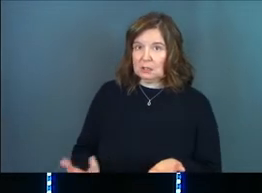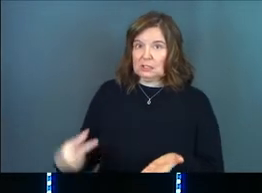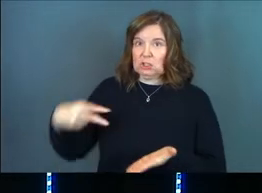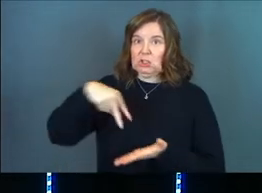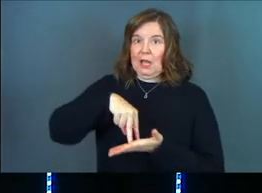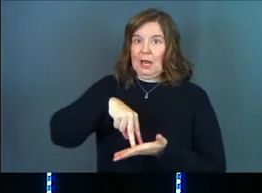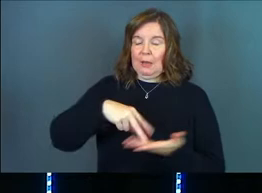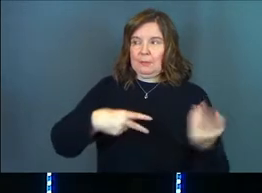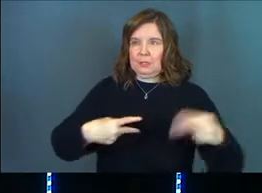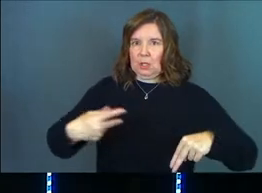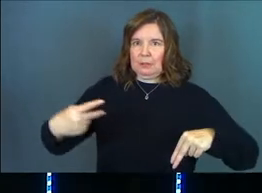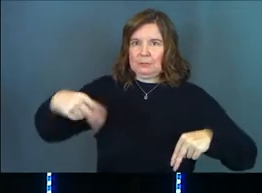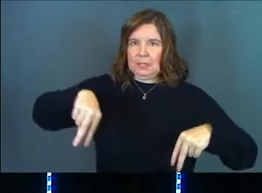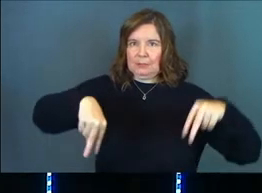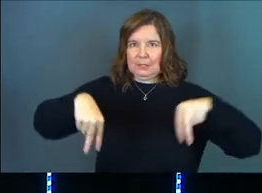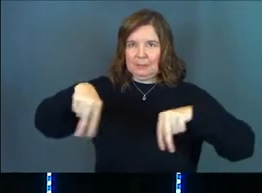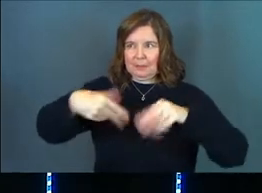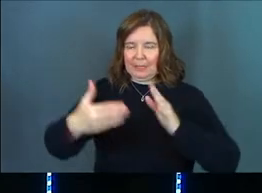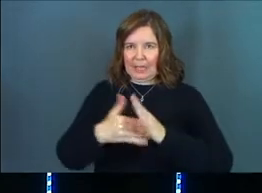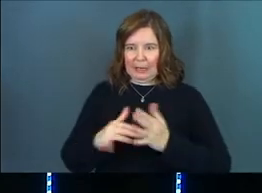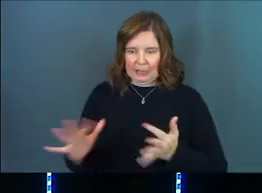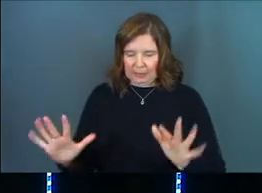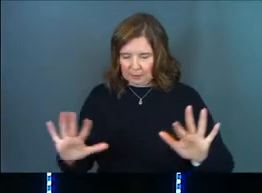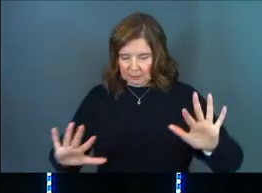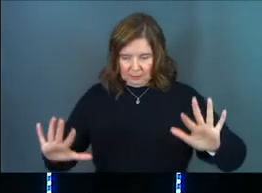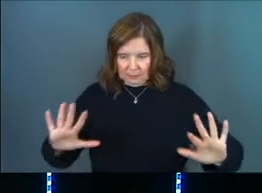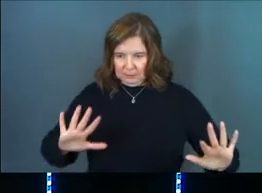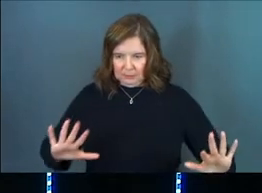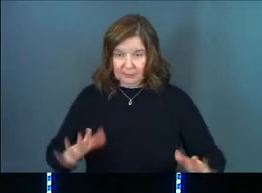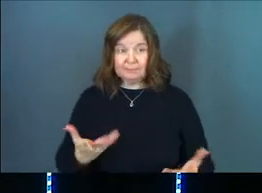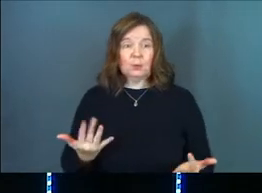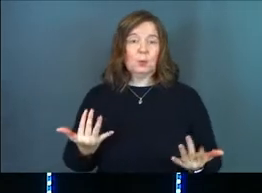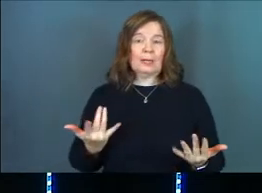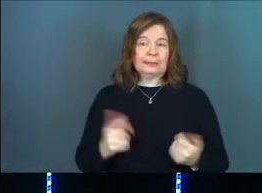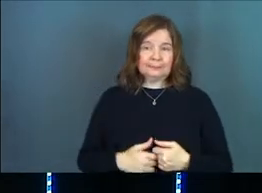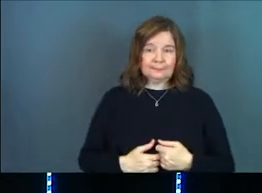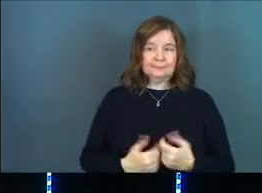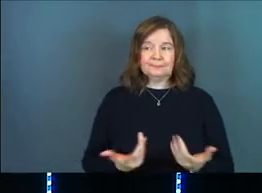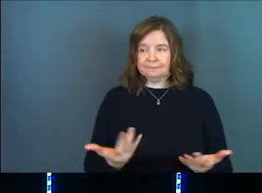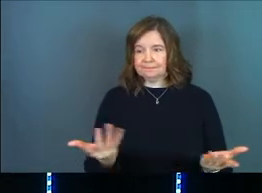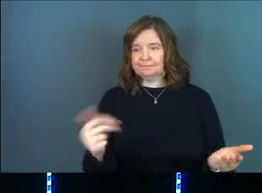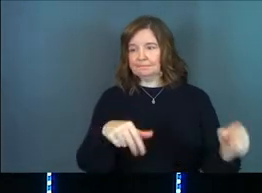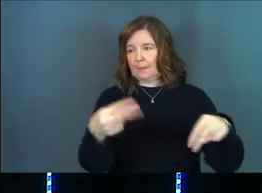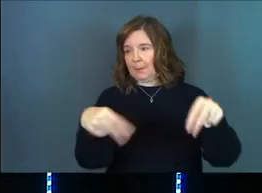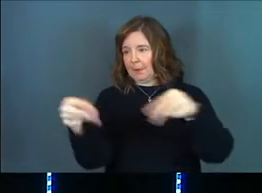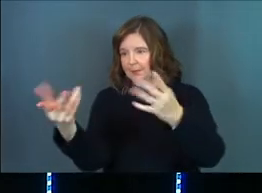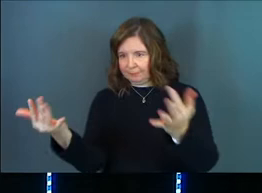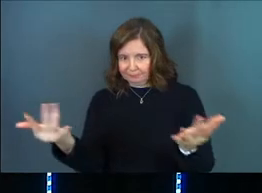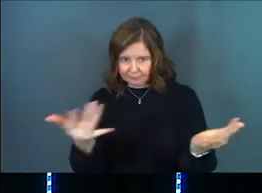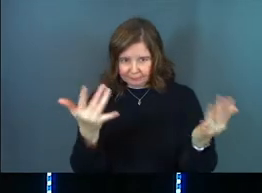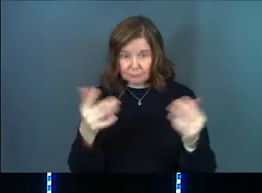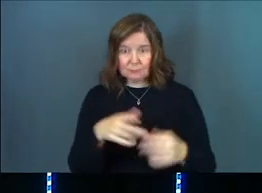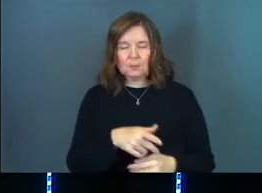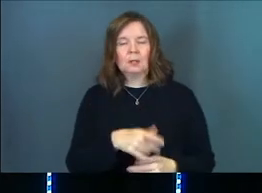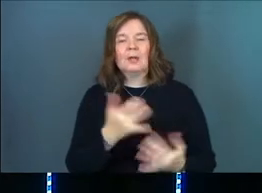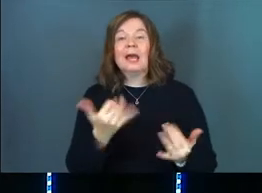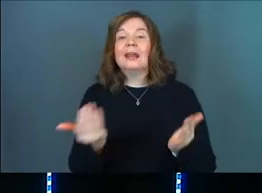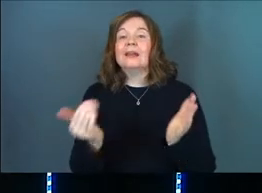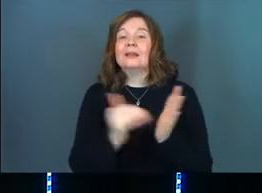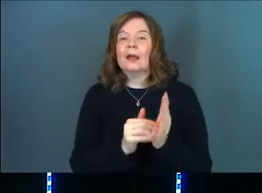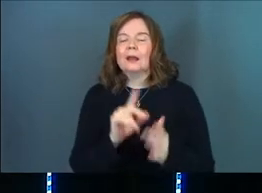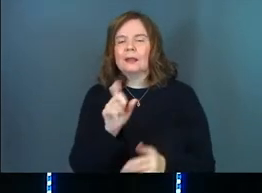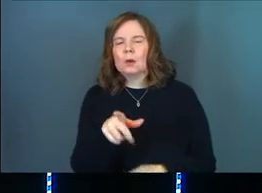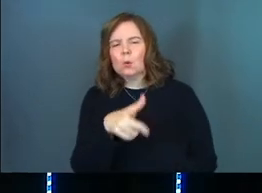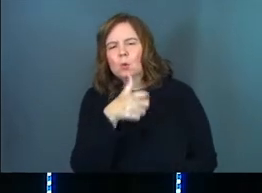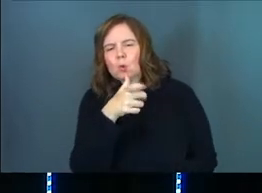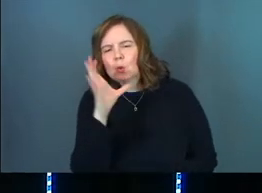again, he kind of gives them a moment, like, you know, gather yourself up, you okay? Everybody okay? Once more he asked them, "Who are you looking for?"